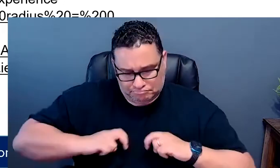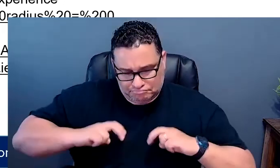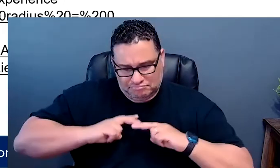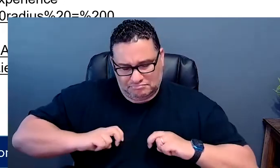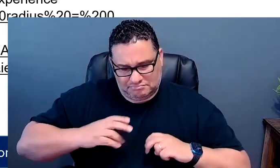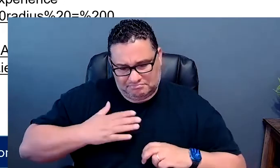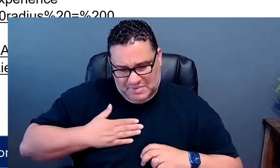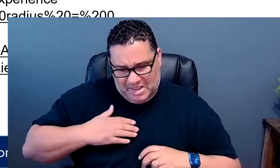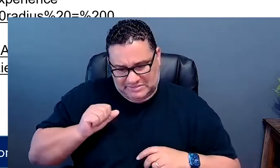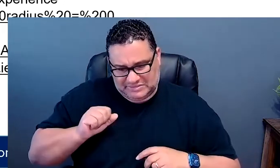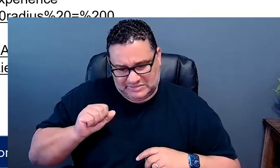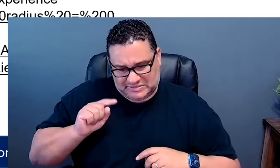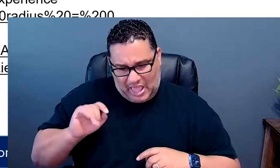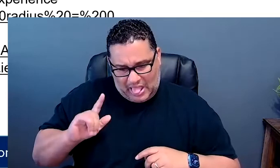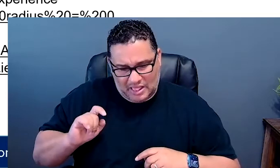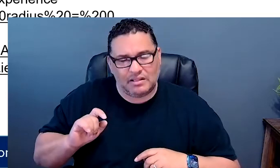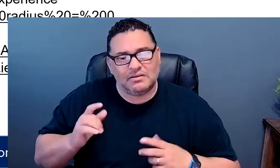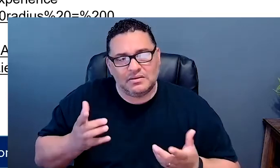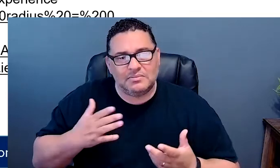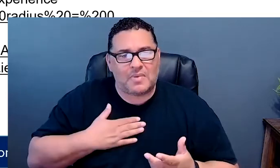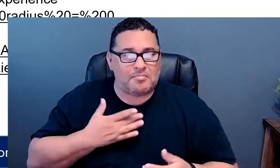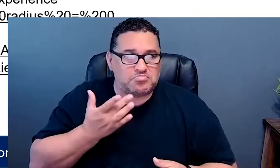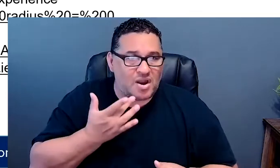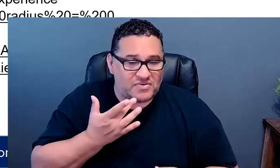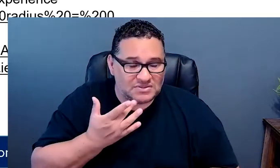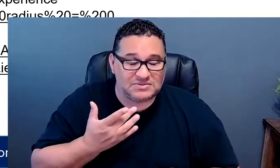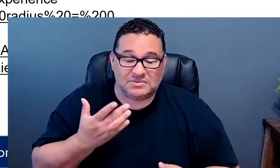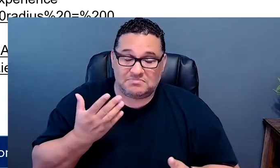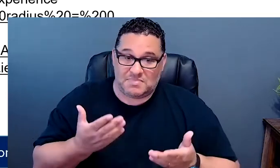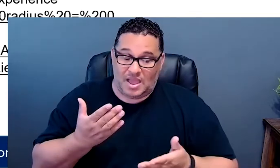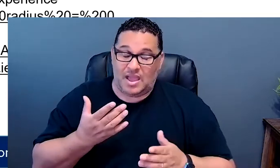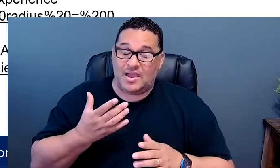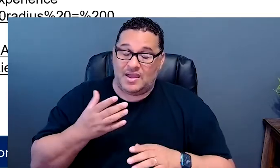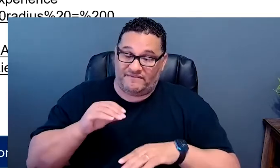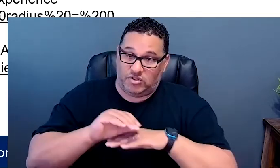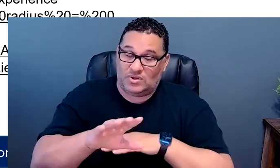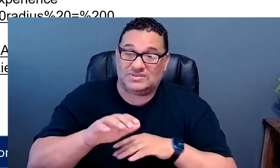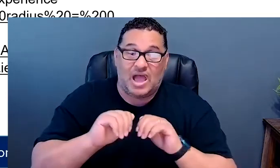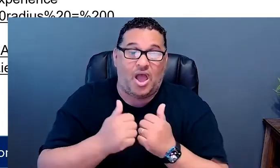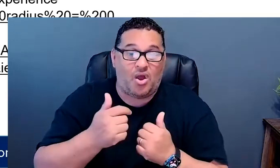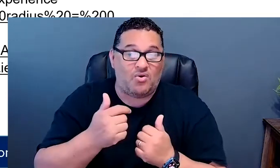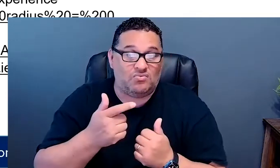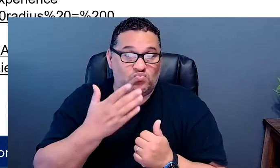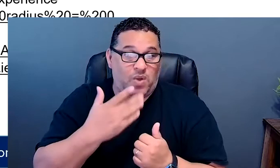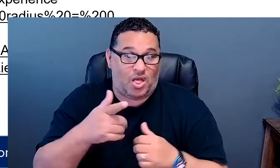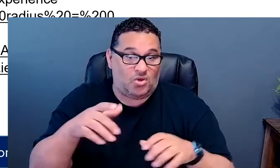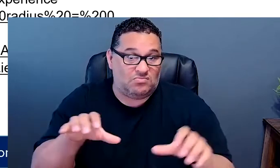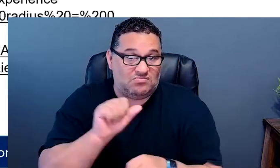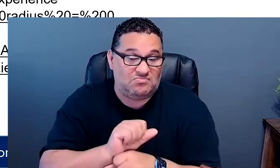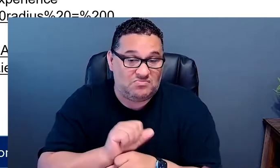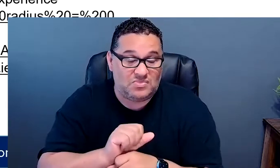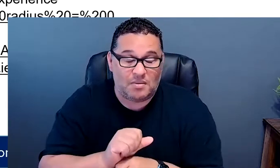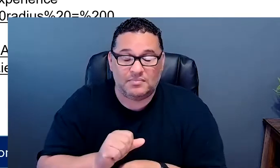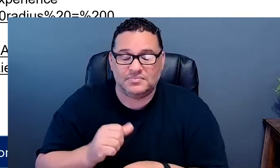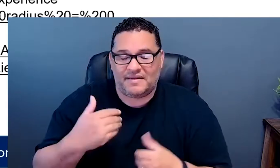are. This can impact how well you might perform a job. It also gives you a website where you